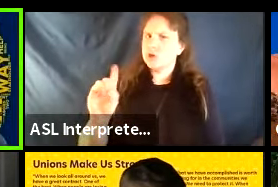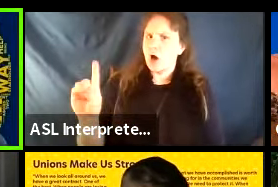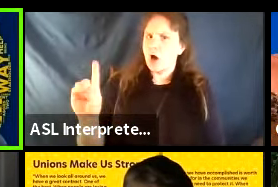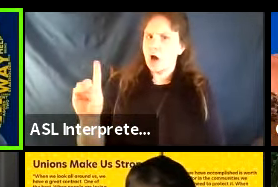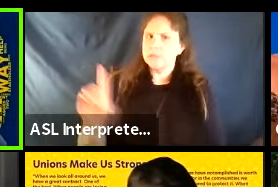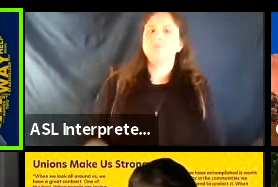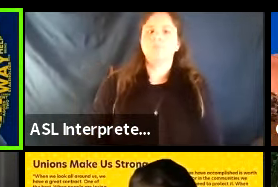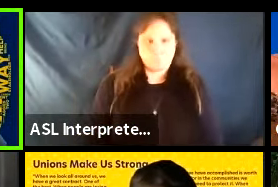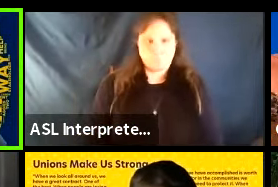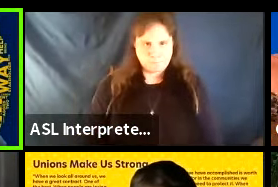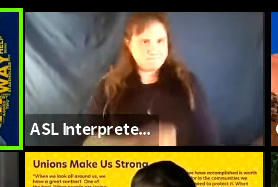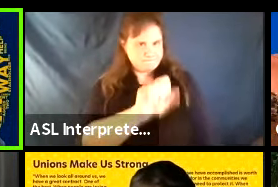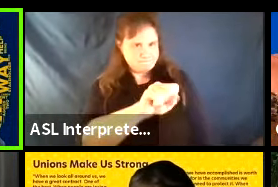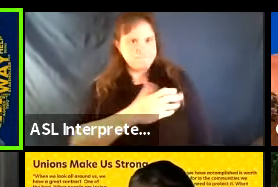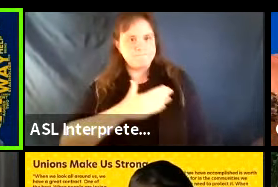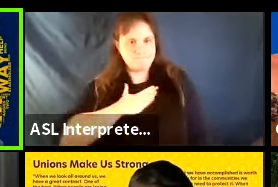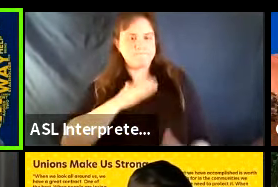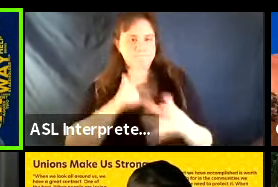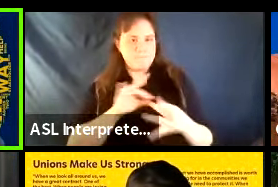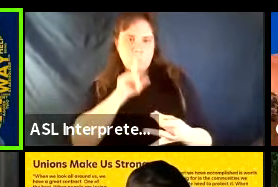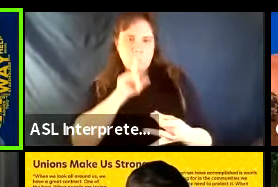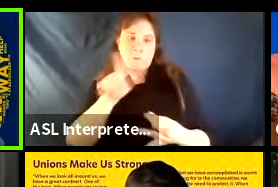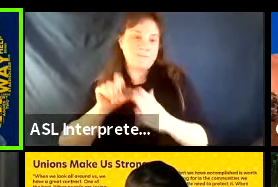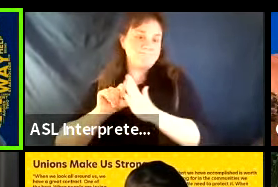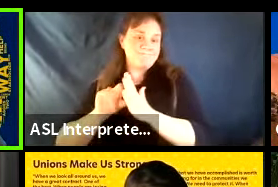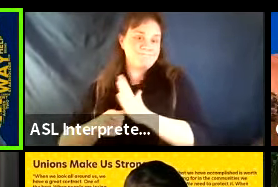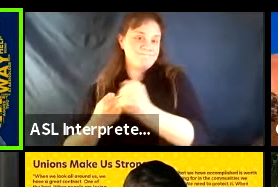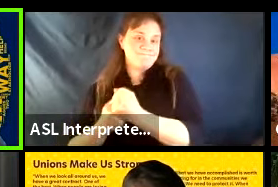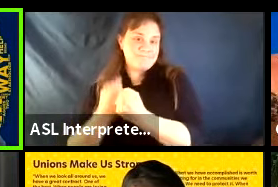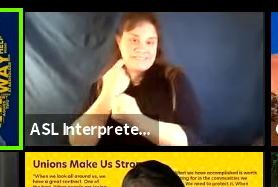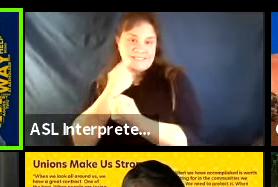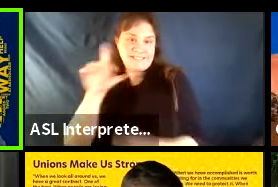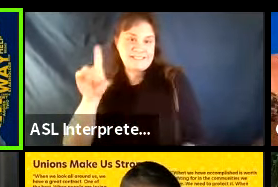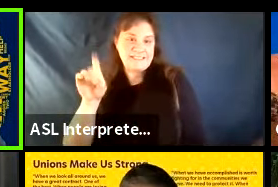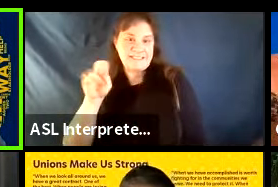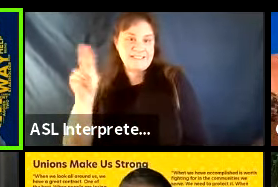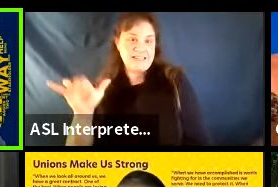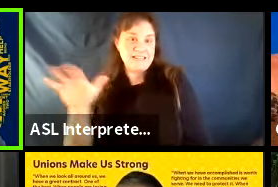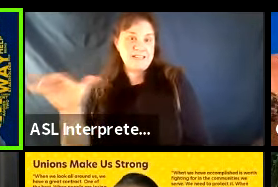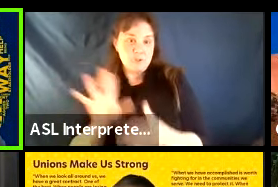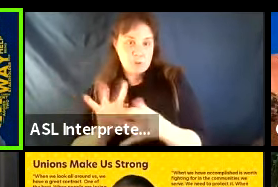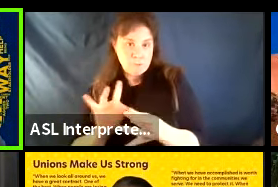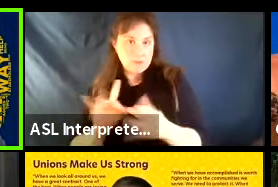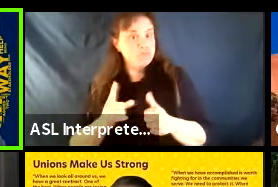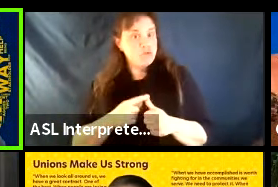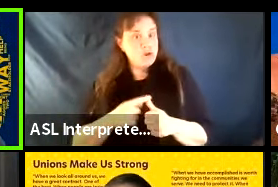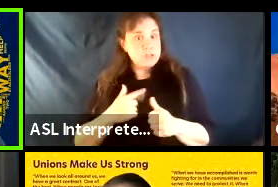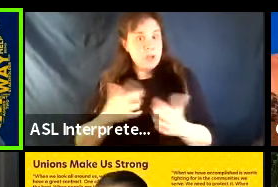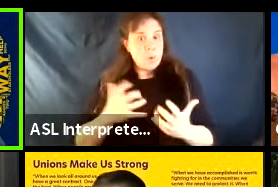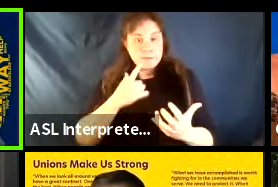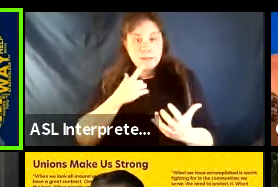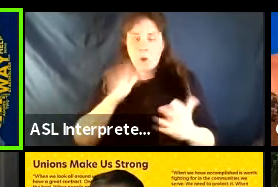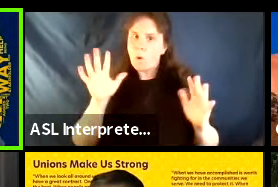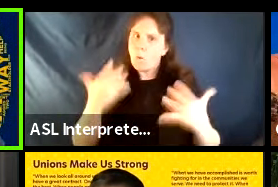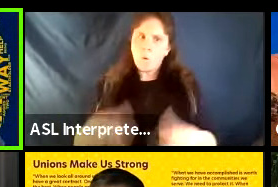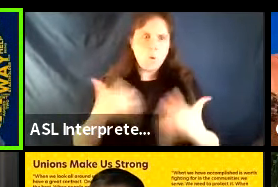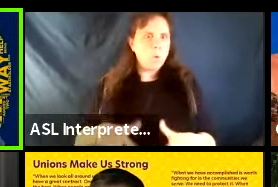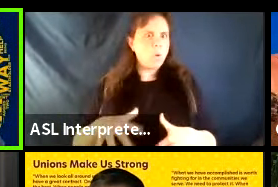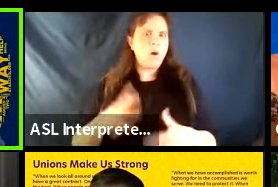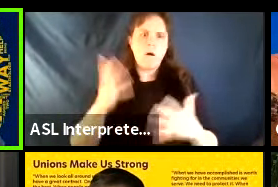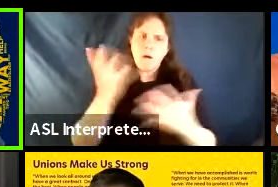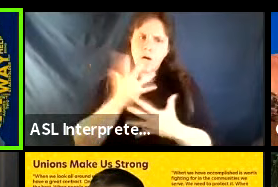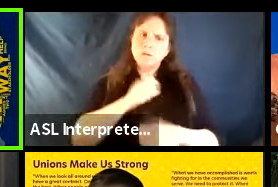Yeah, part of my comments really echo what Denny said. But first of all, I just want to say, oh my gosh, the incredible work that the